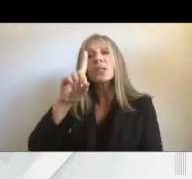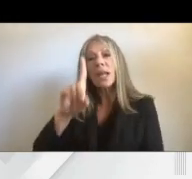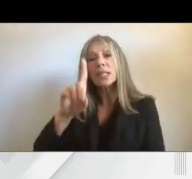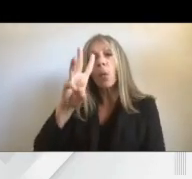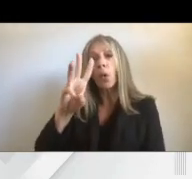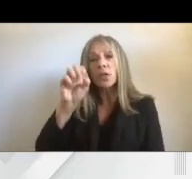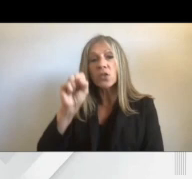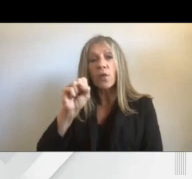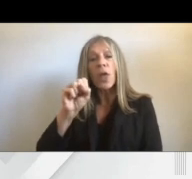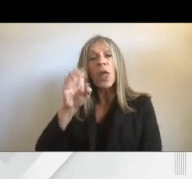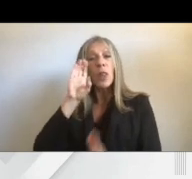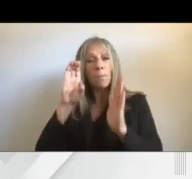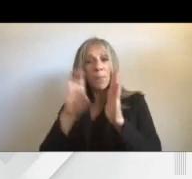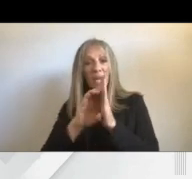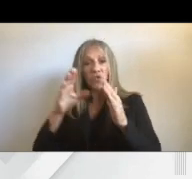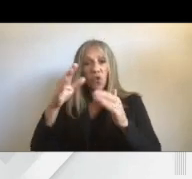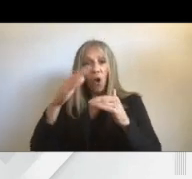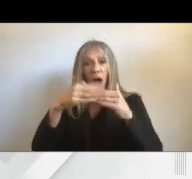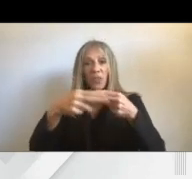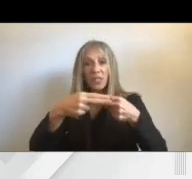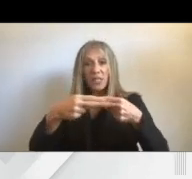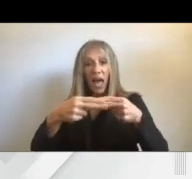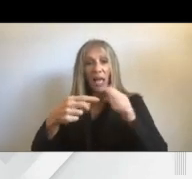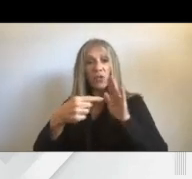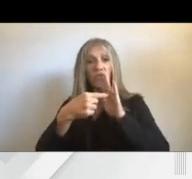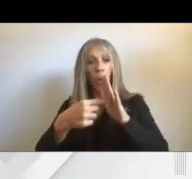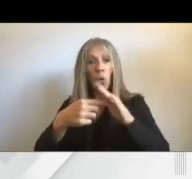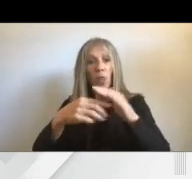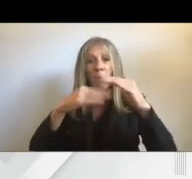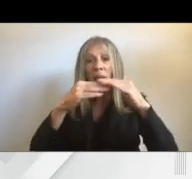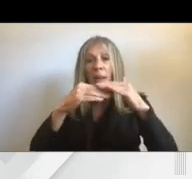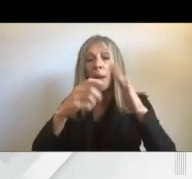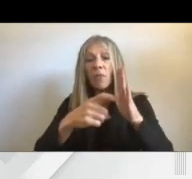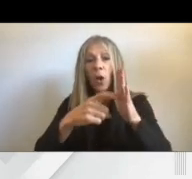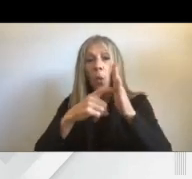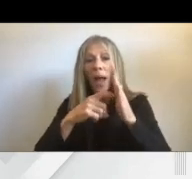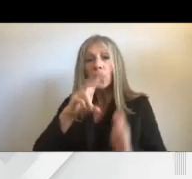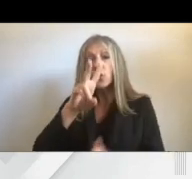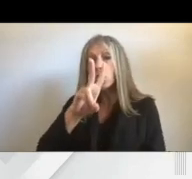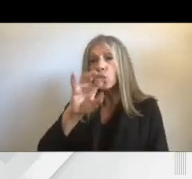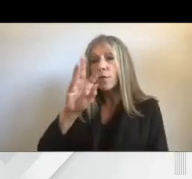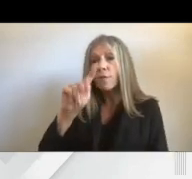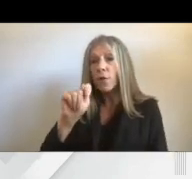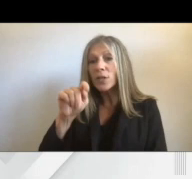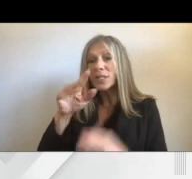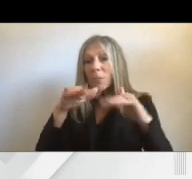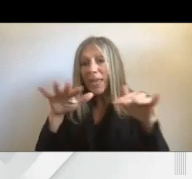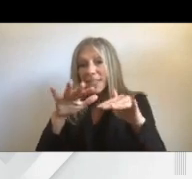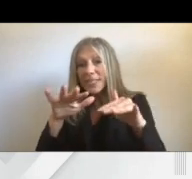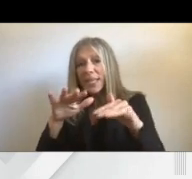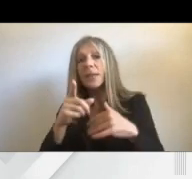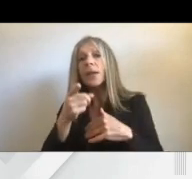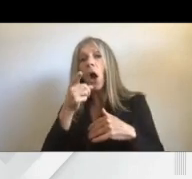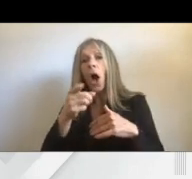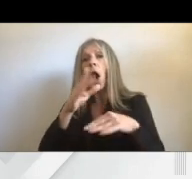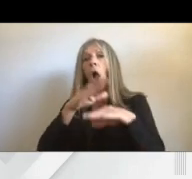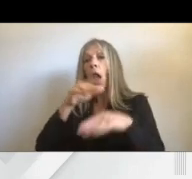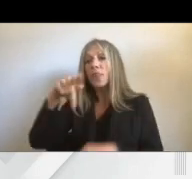The dome size is pictured on the slide, and it must have a base diameter of 0.9 inches